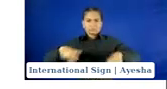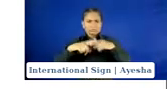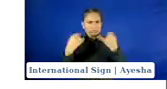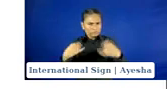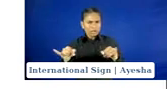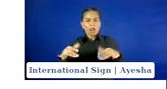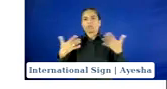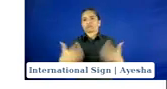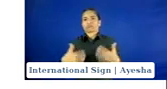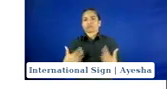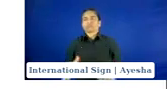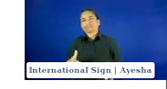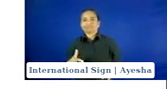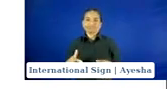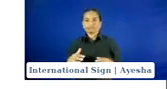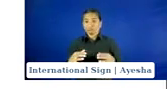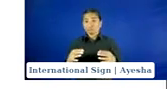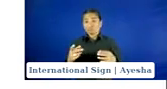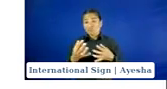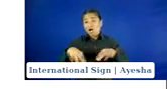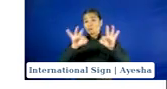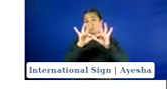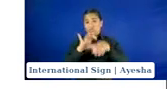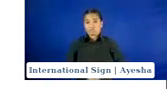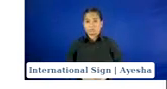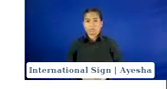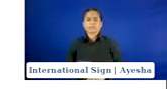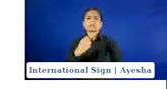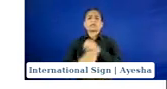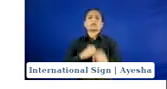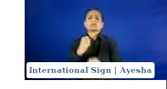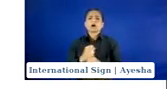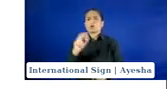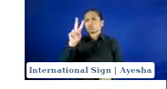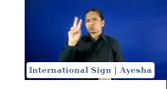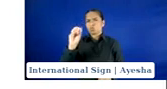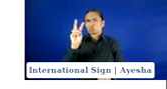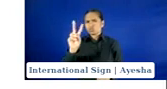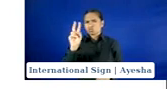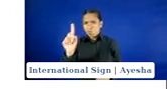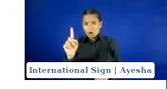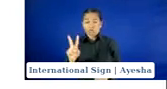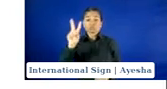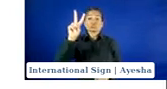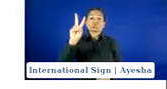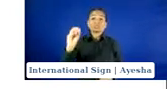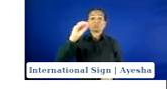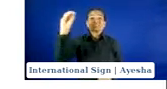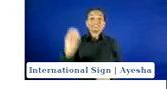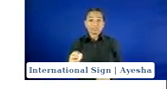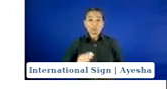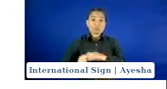only 40% of the more than 1.5 million Vietnamese women who gave birth were